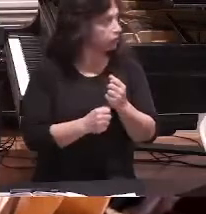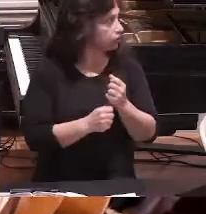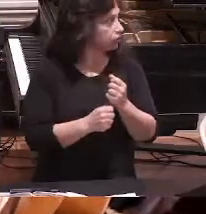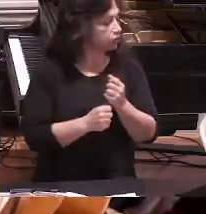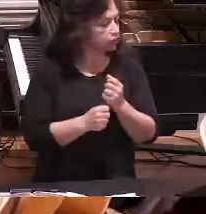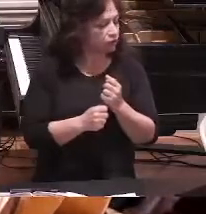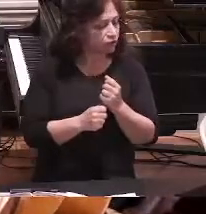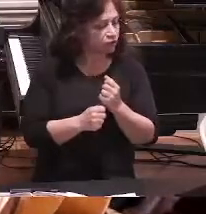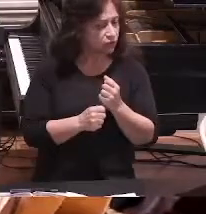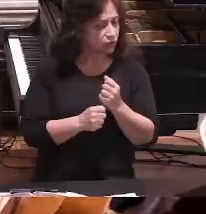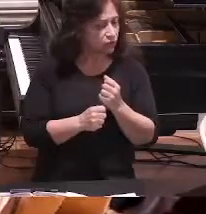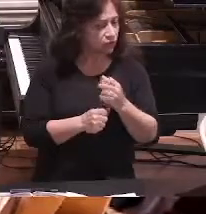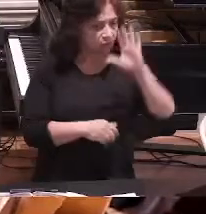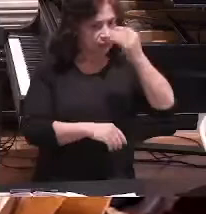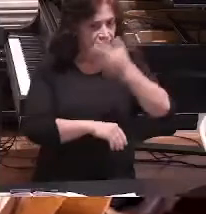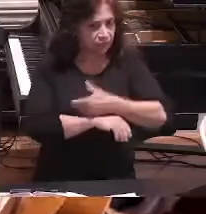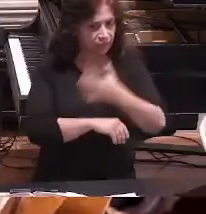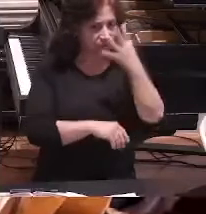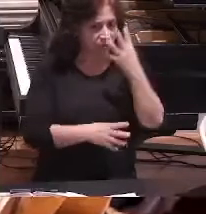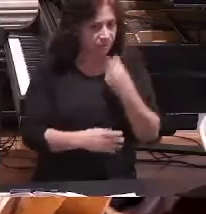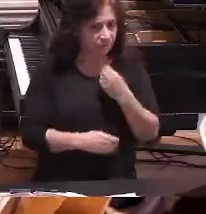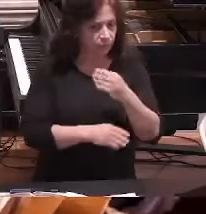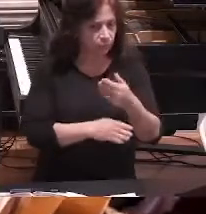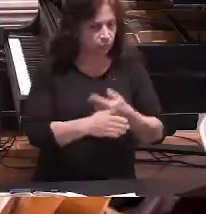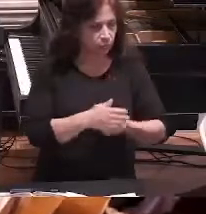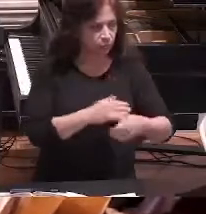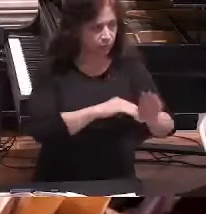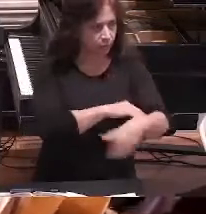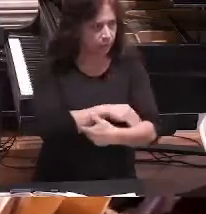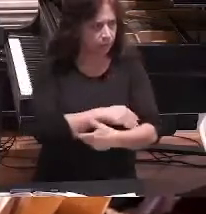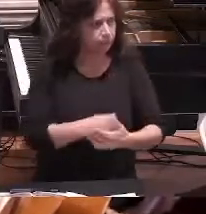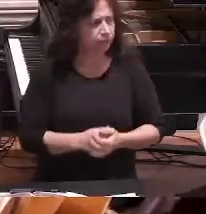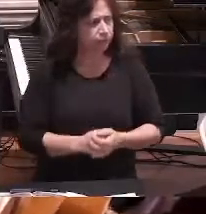is the sun that streams through the windows.